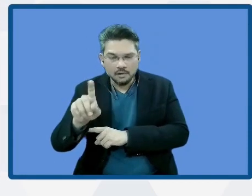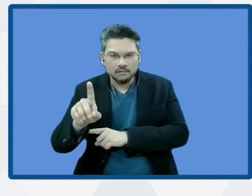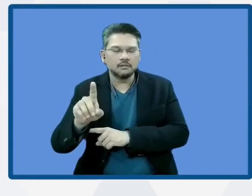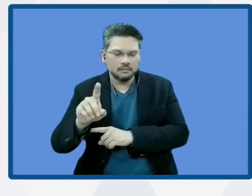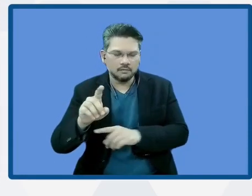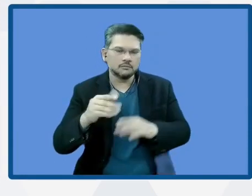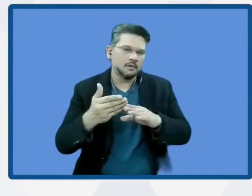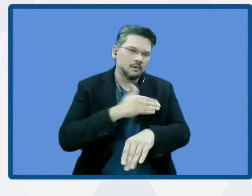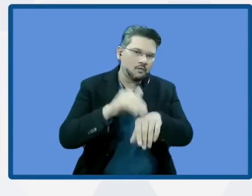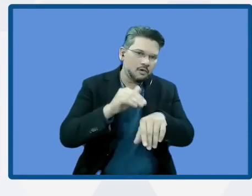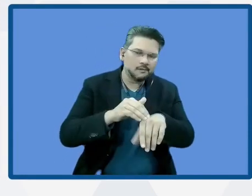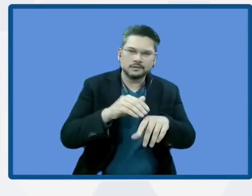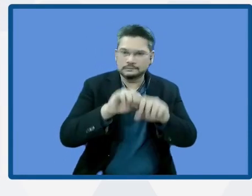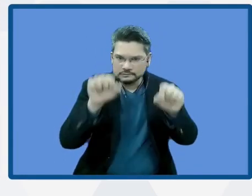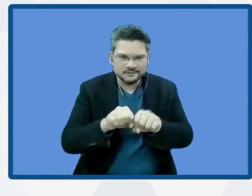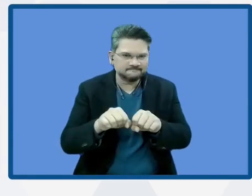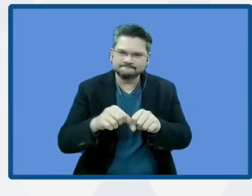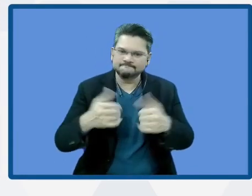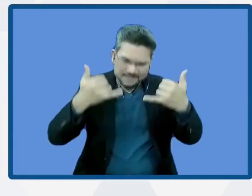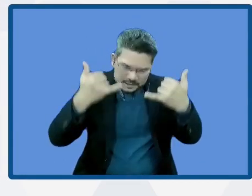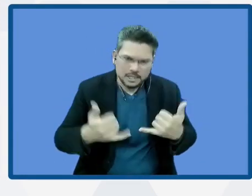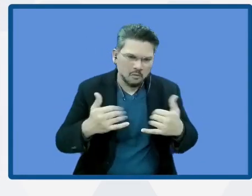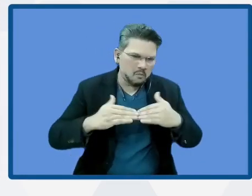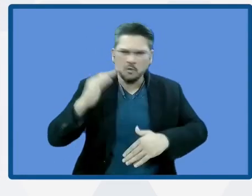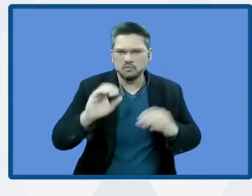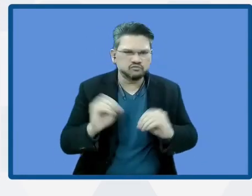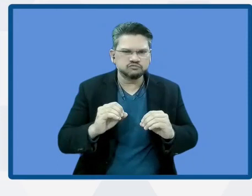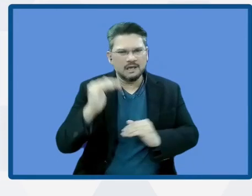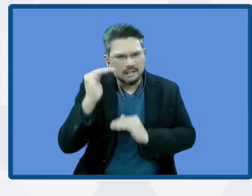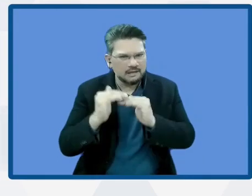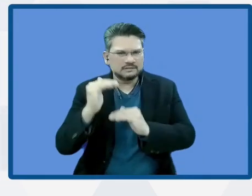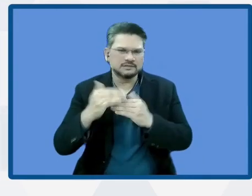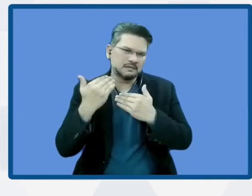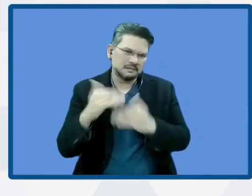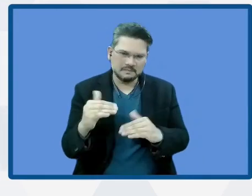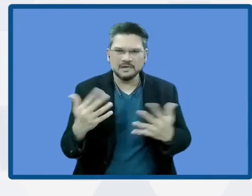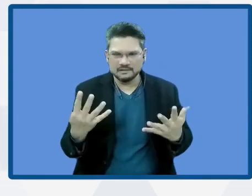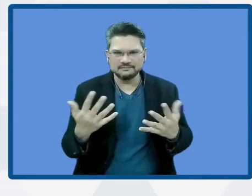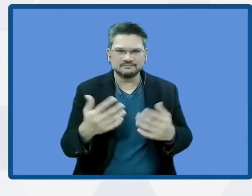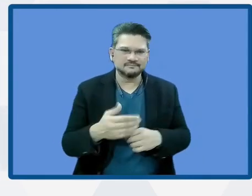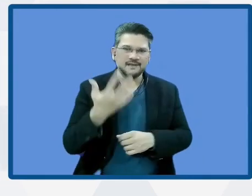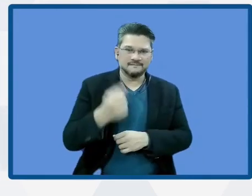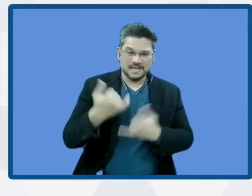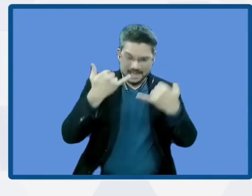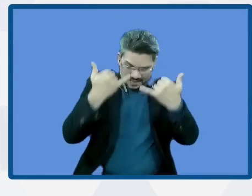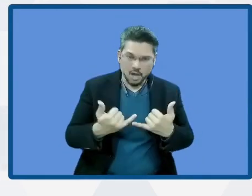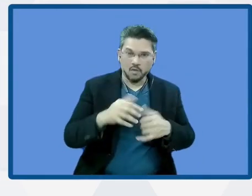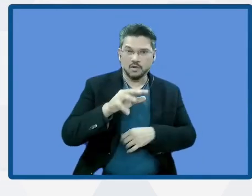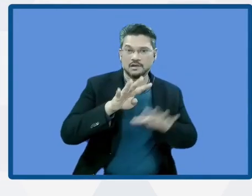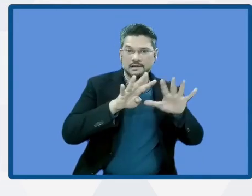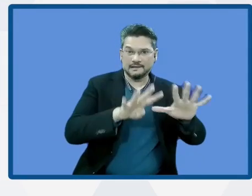date, only 95 countries have reported the existence of